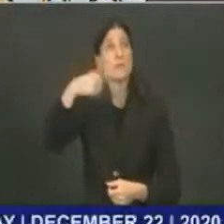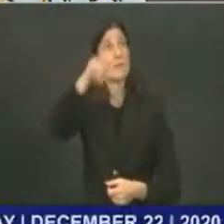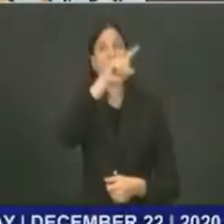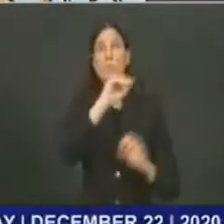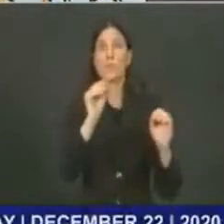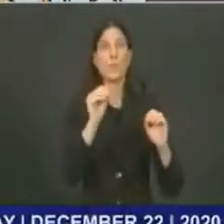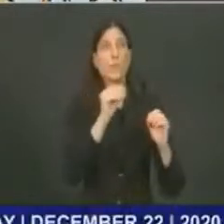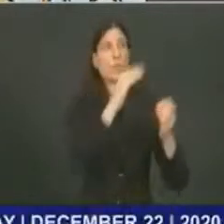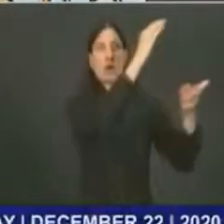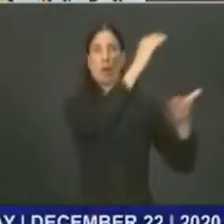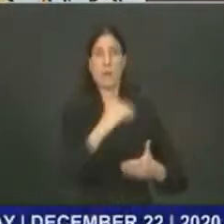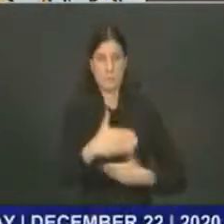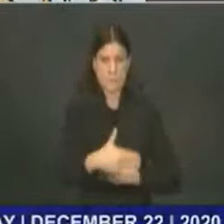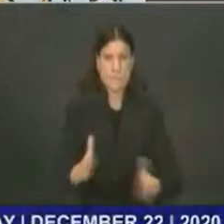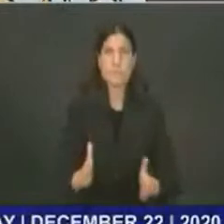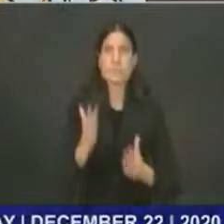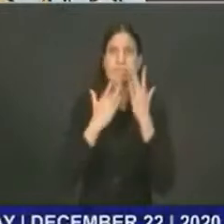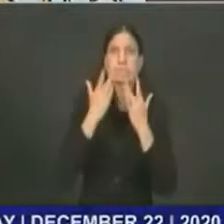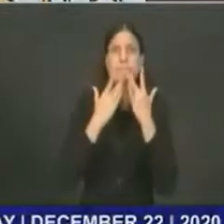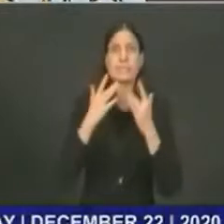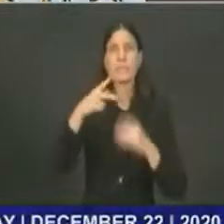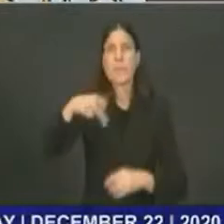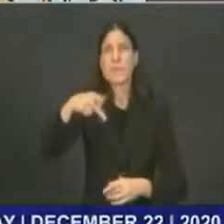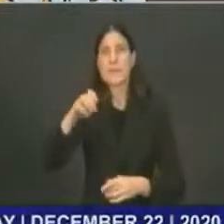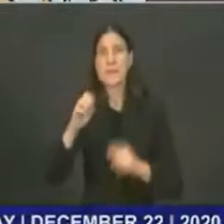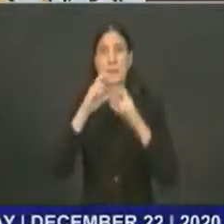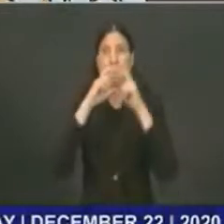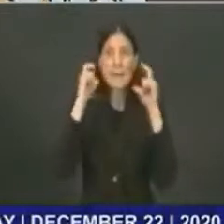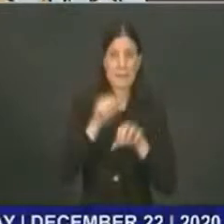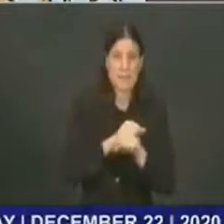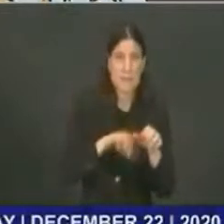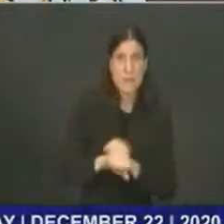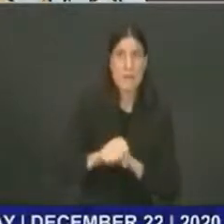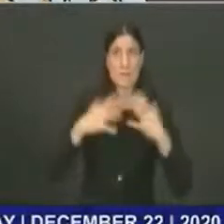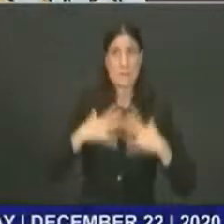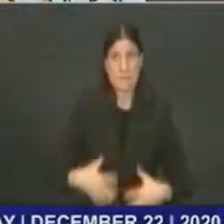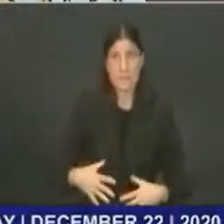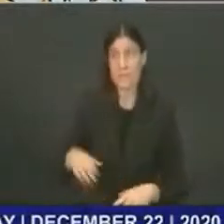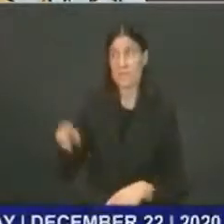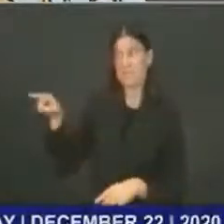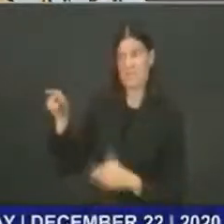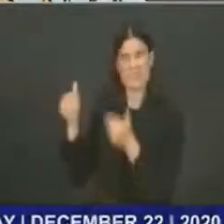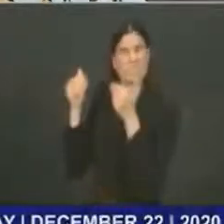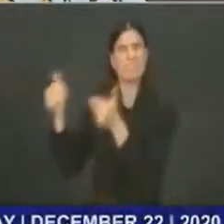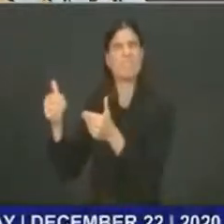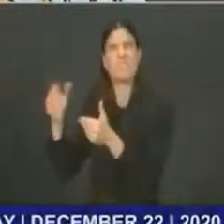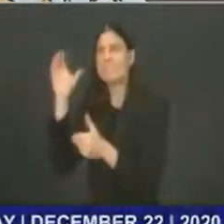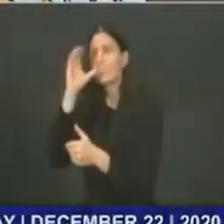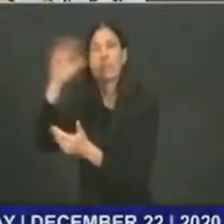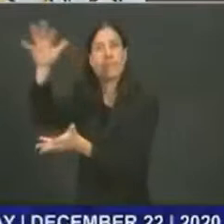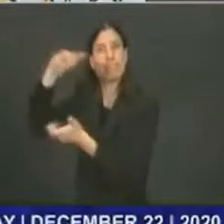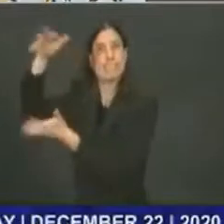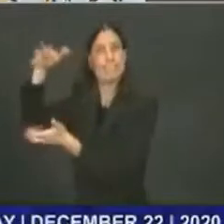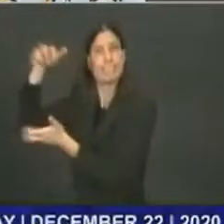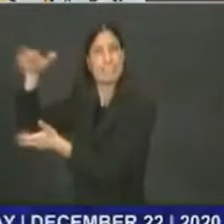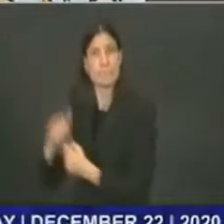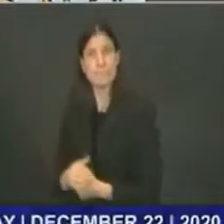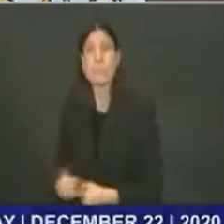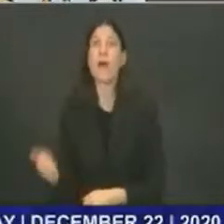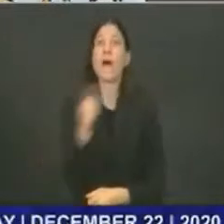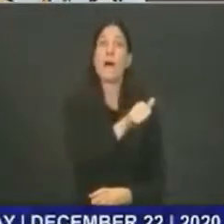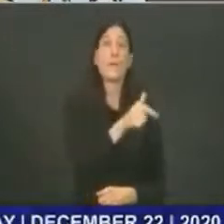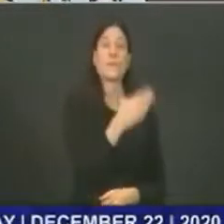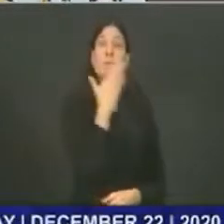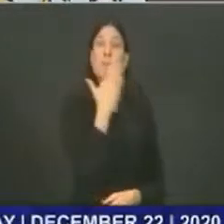team, I've been up here forever talking about crush COVID and the text that you get when you get a positive test or when